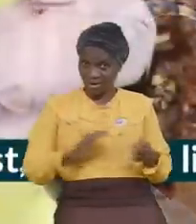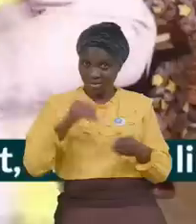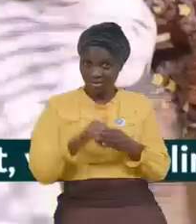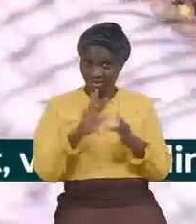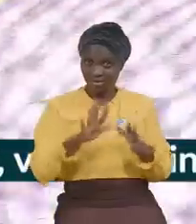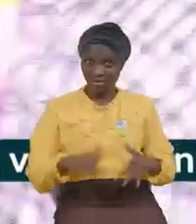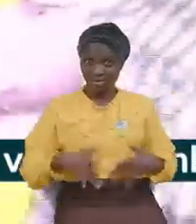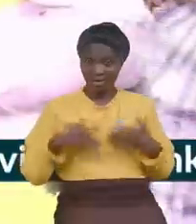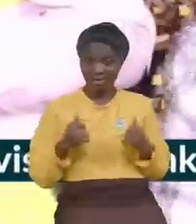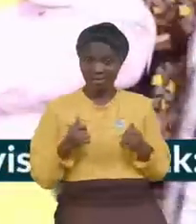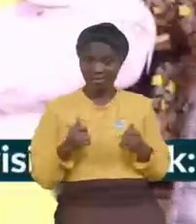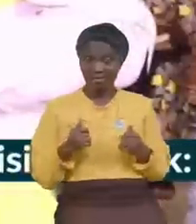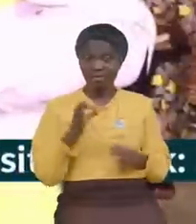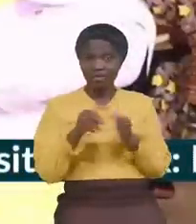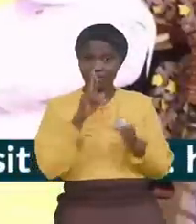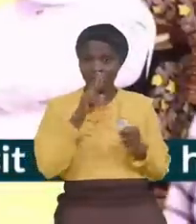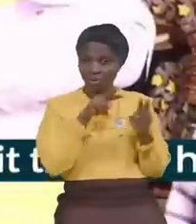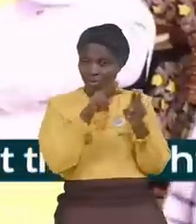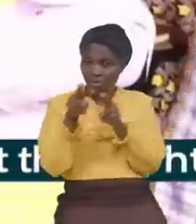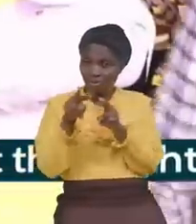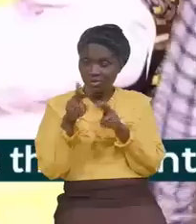If you are watching online